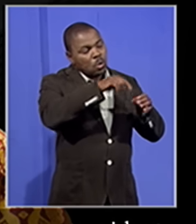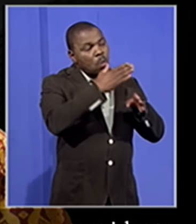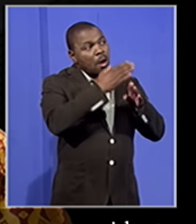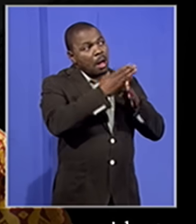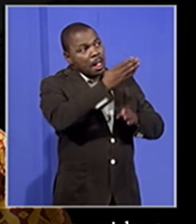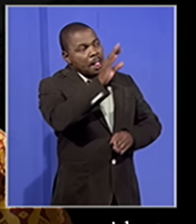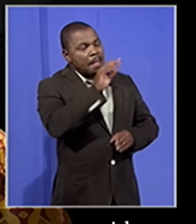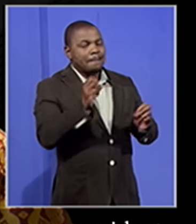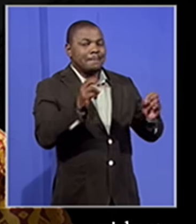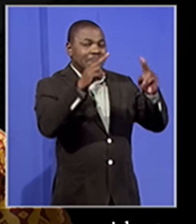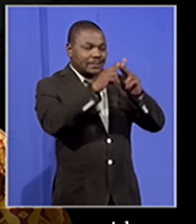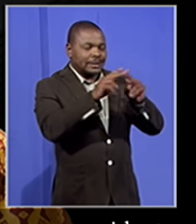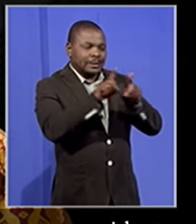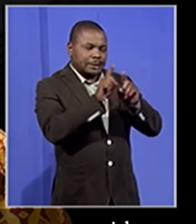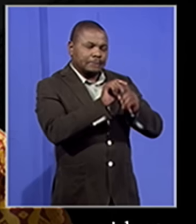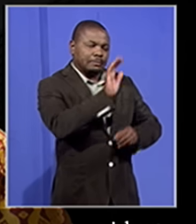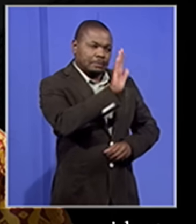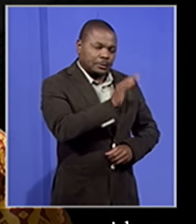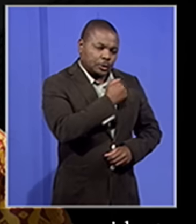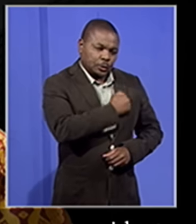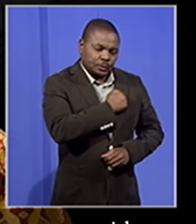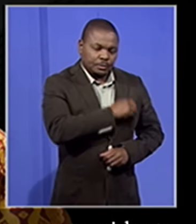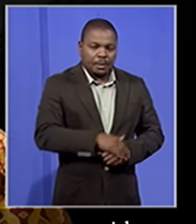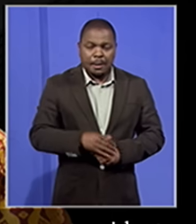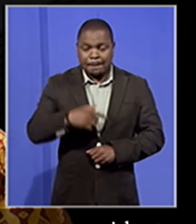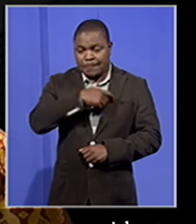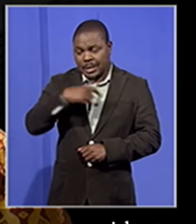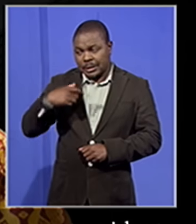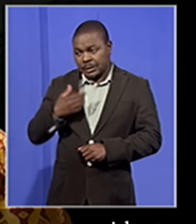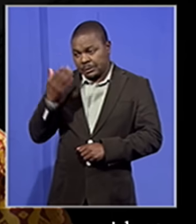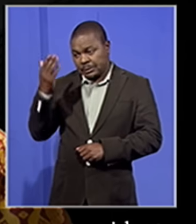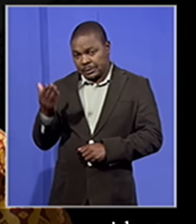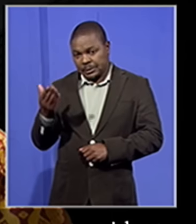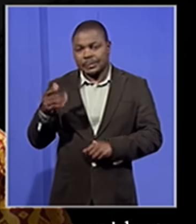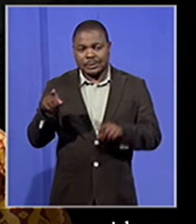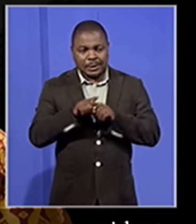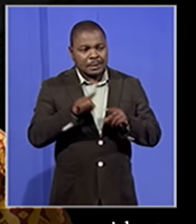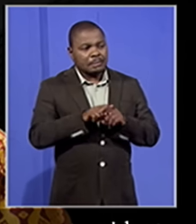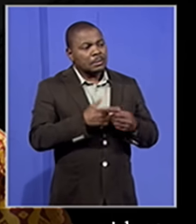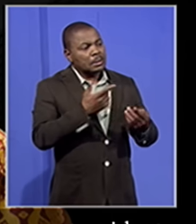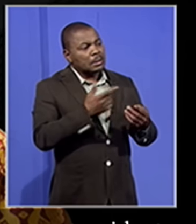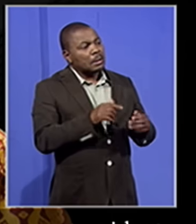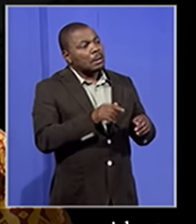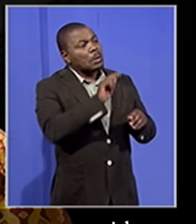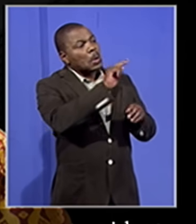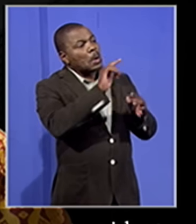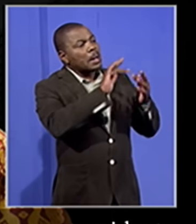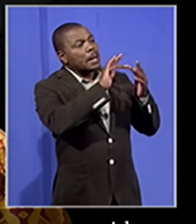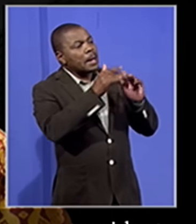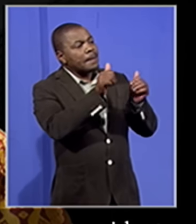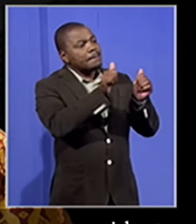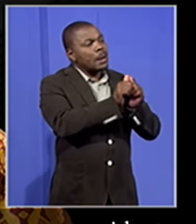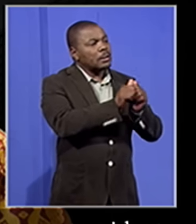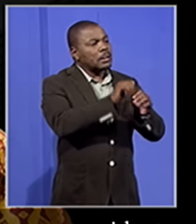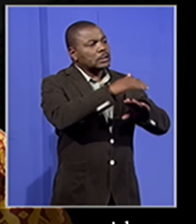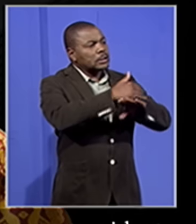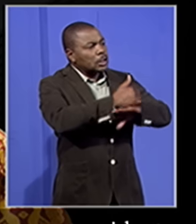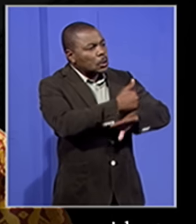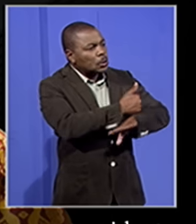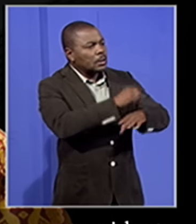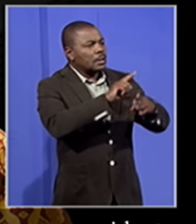Paris. The President's thoughts are also with the extensive network of partners and stakeholders, including